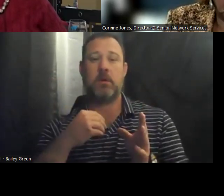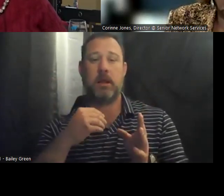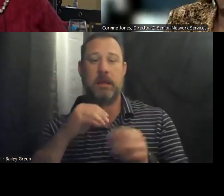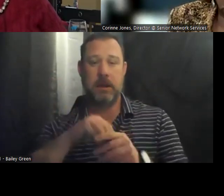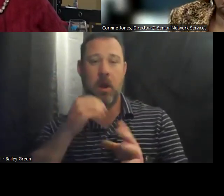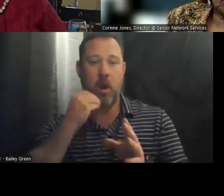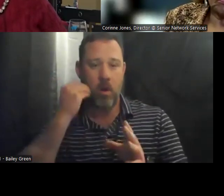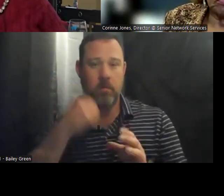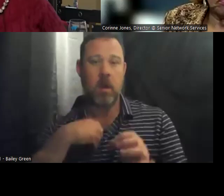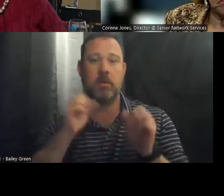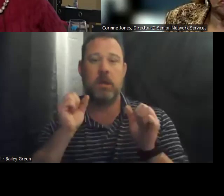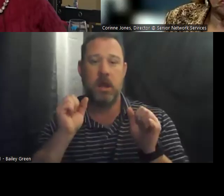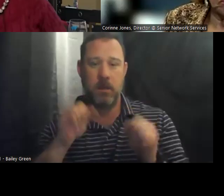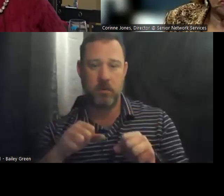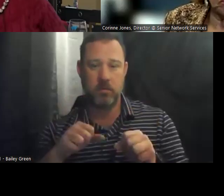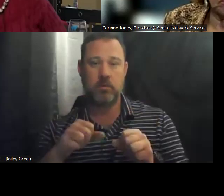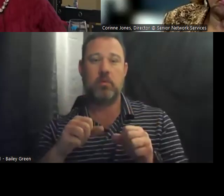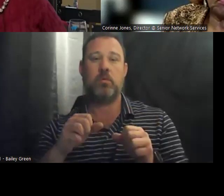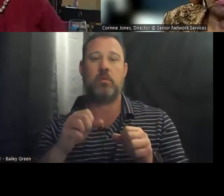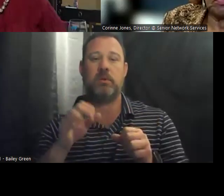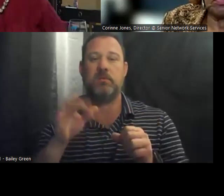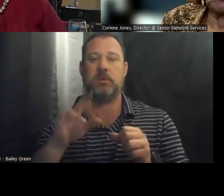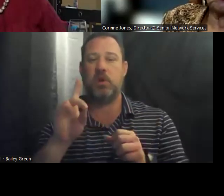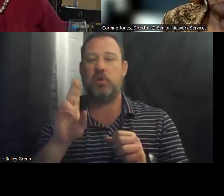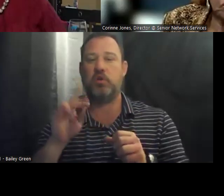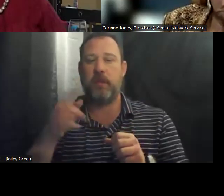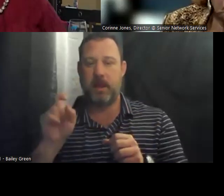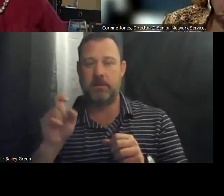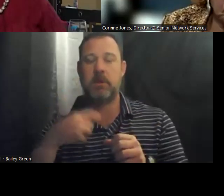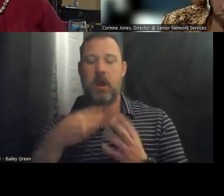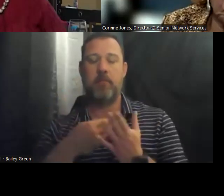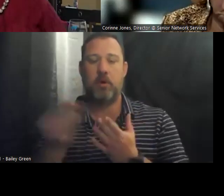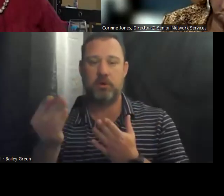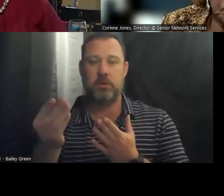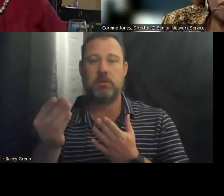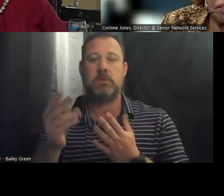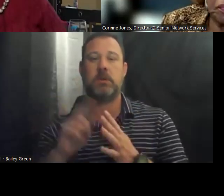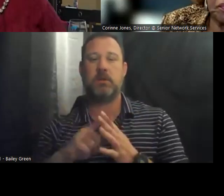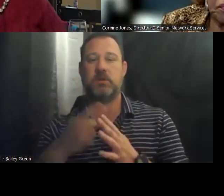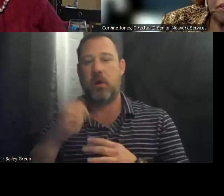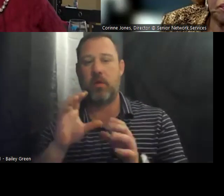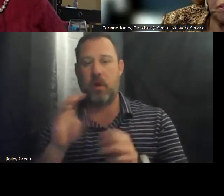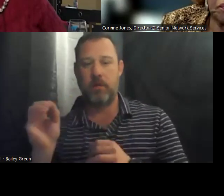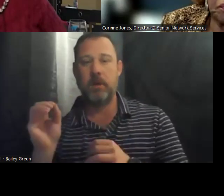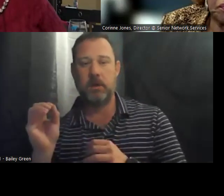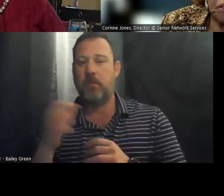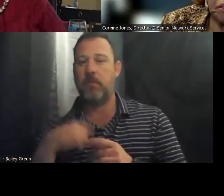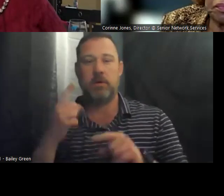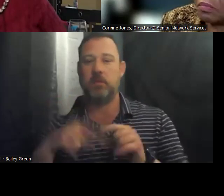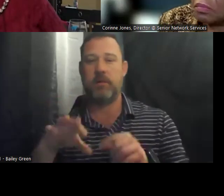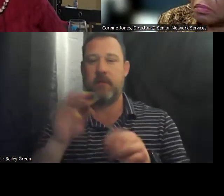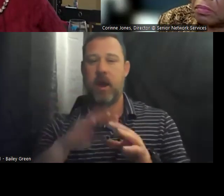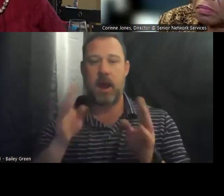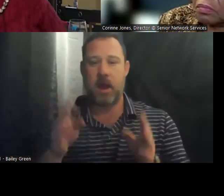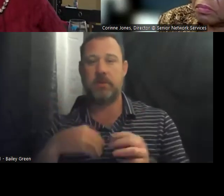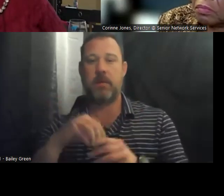that I was able to, a duplex I was able to purchase. I started another company because we couldn't find housing. I'm